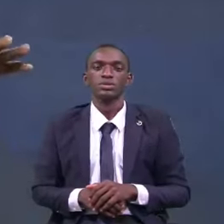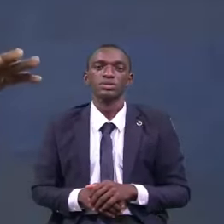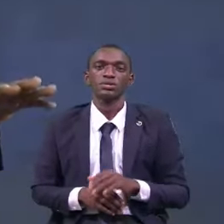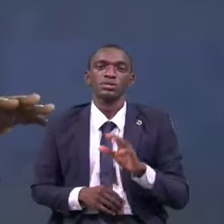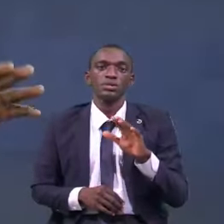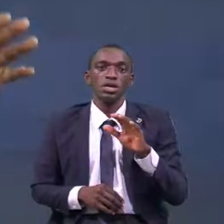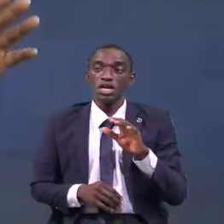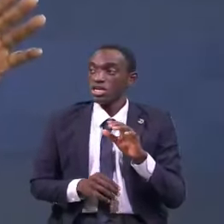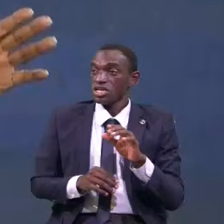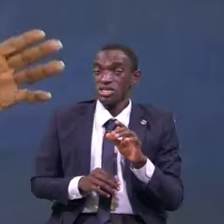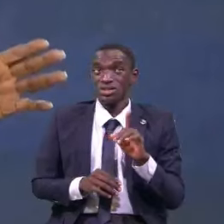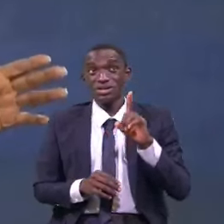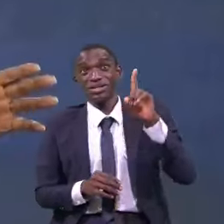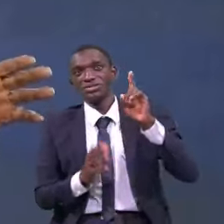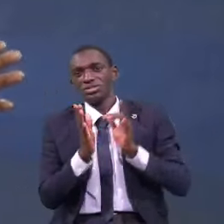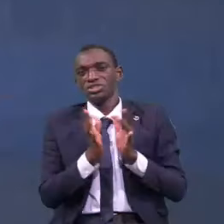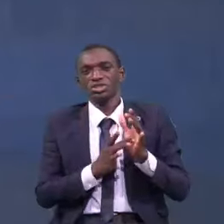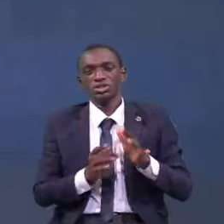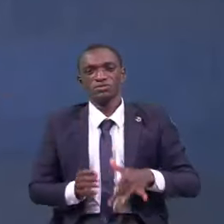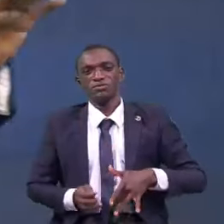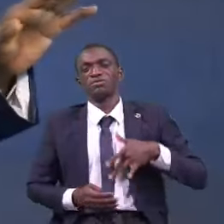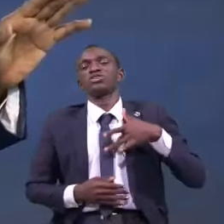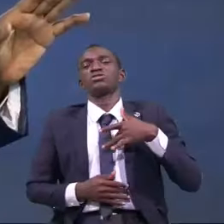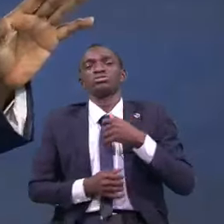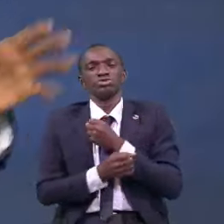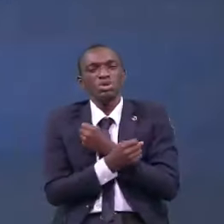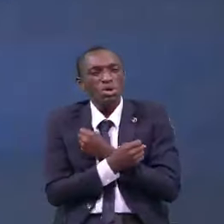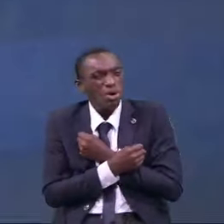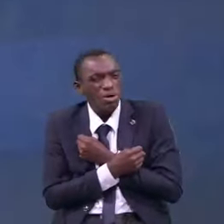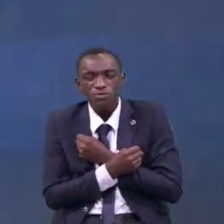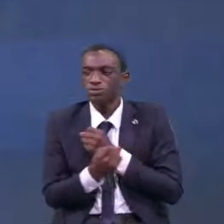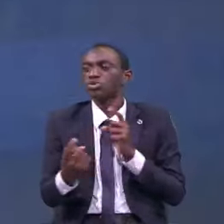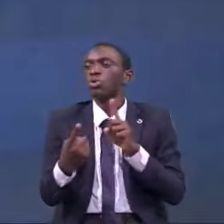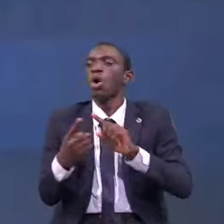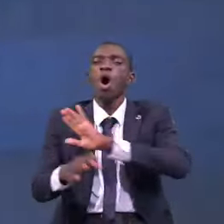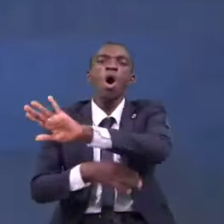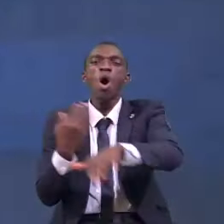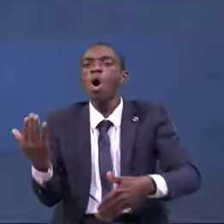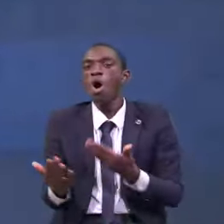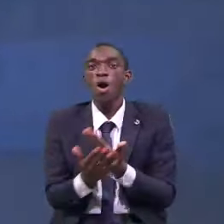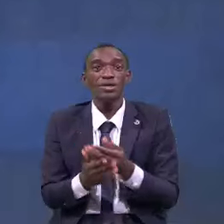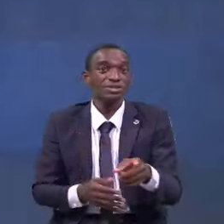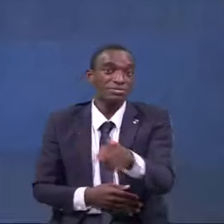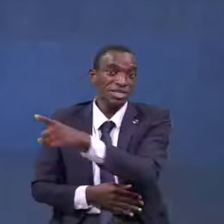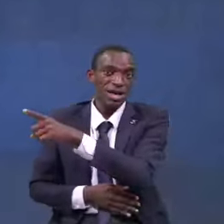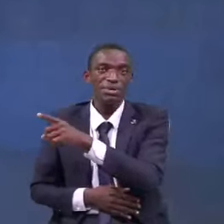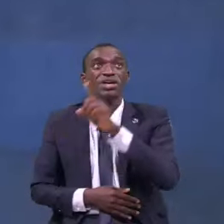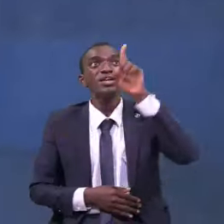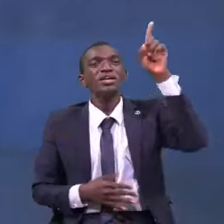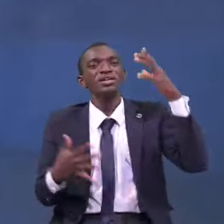He was moved with compassion toward all of them, and he healed their